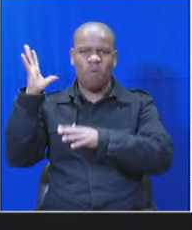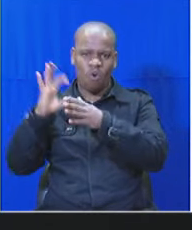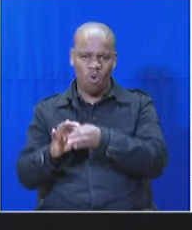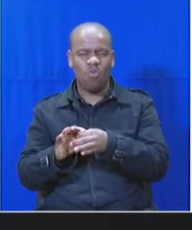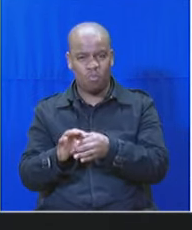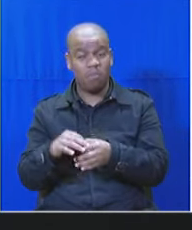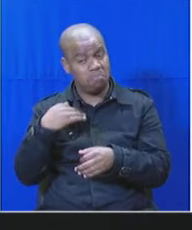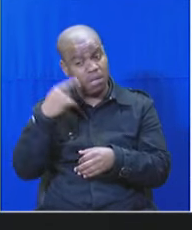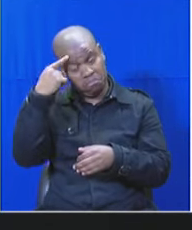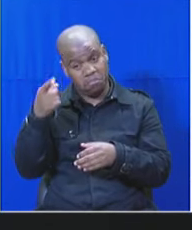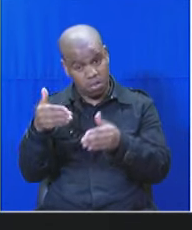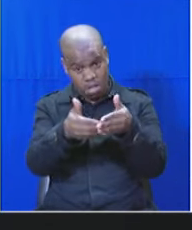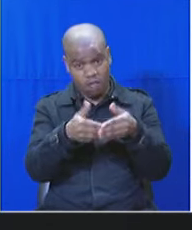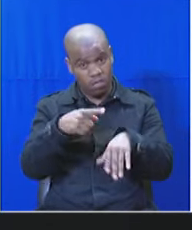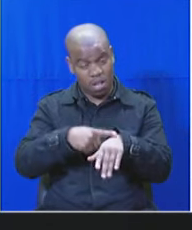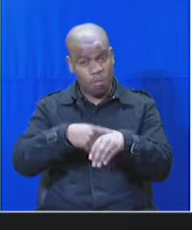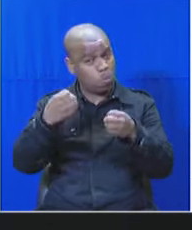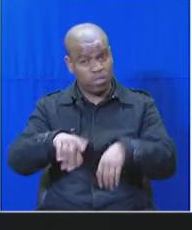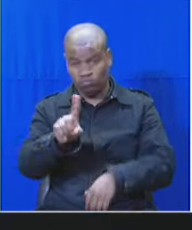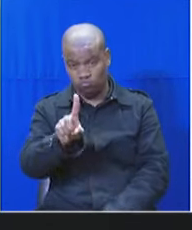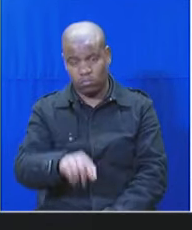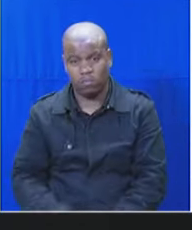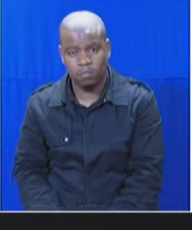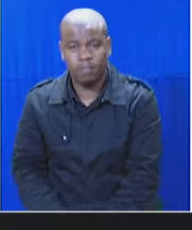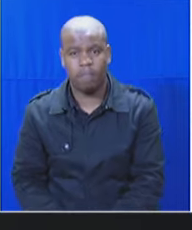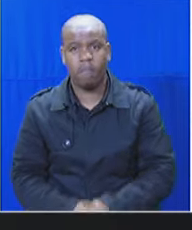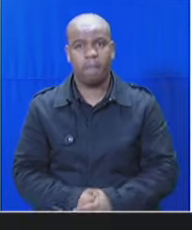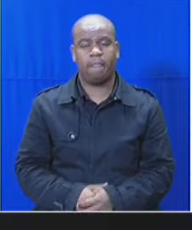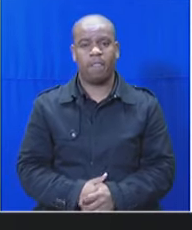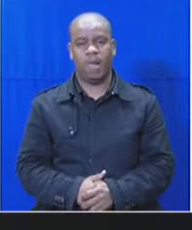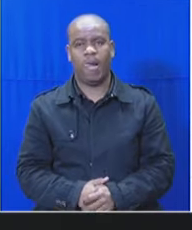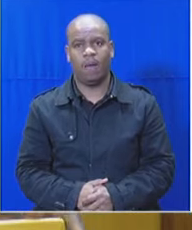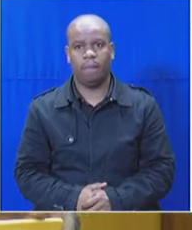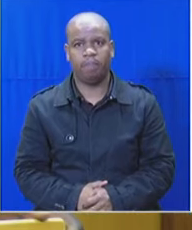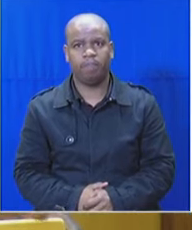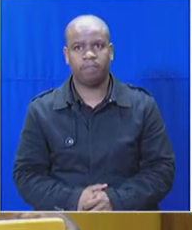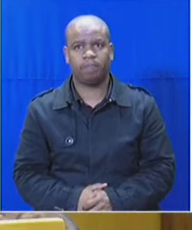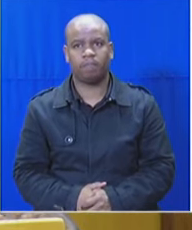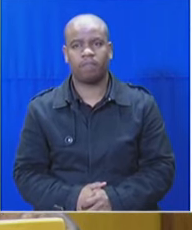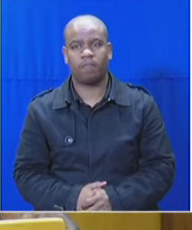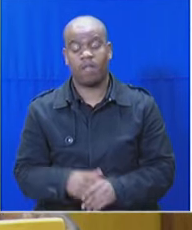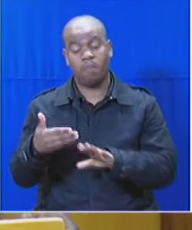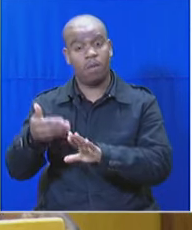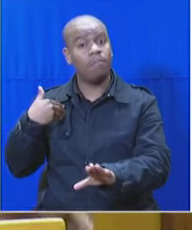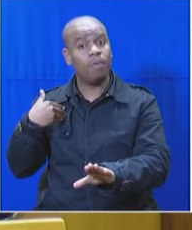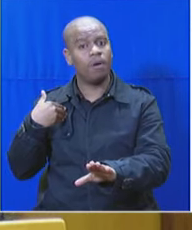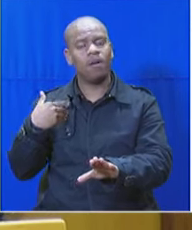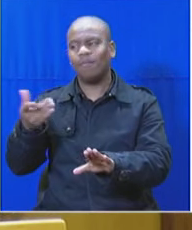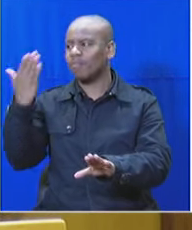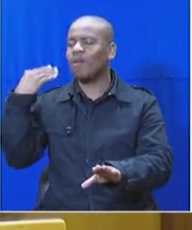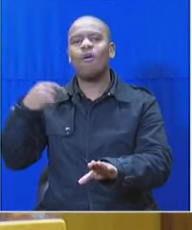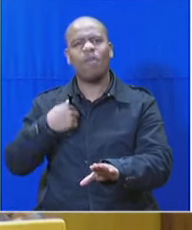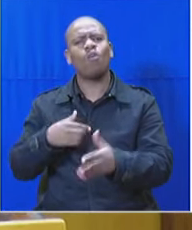during the time at which you're Honourable about to leave. Chairperson, Honourable Mponchane, in can my you please previous life, I was a choir master. I